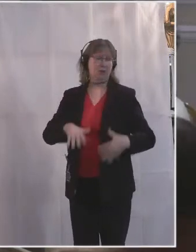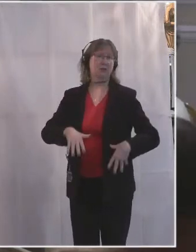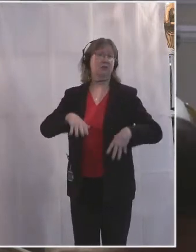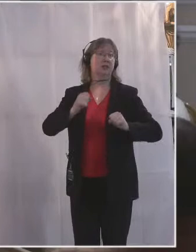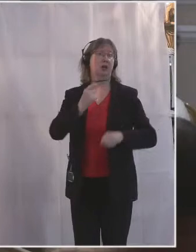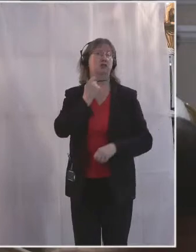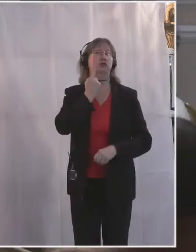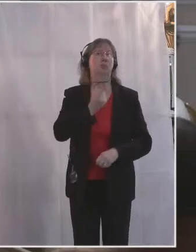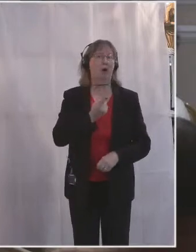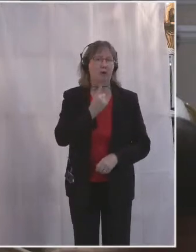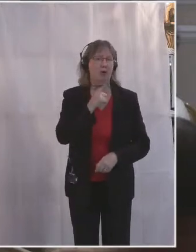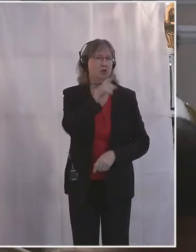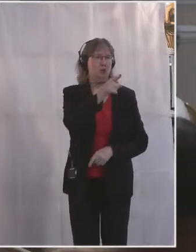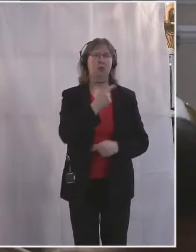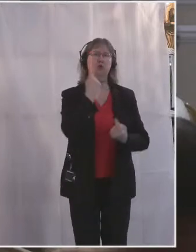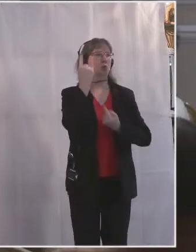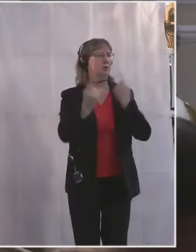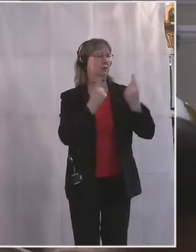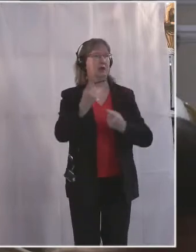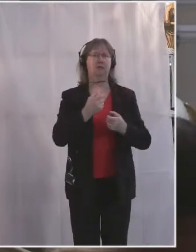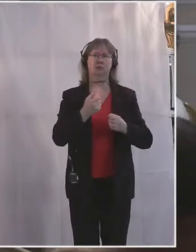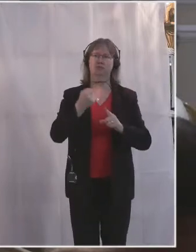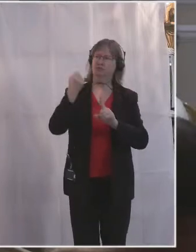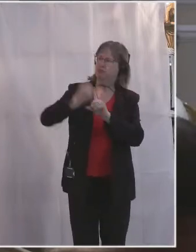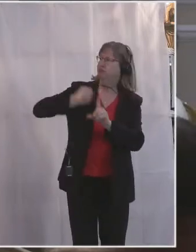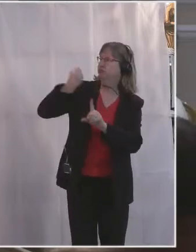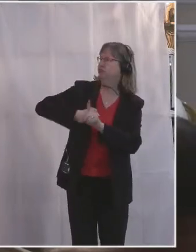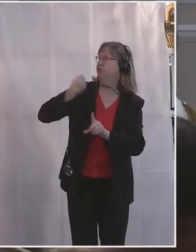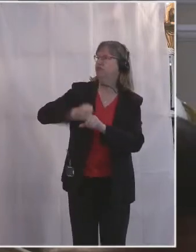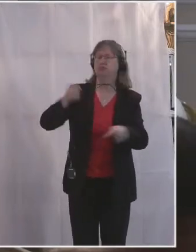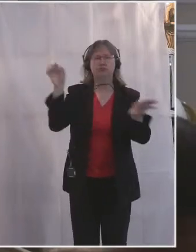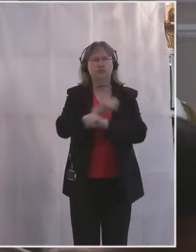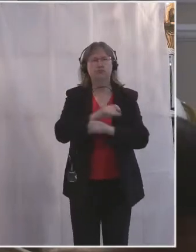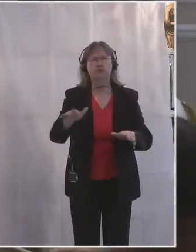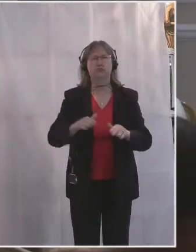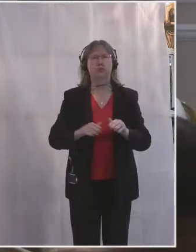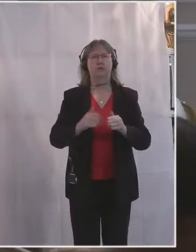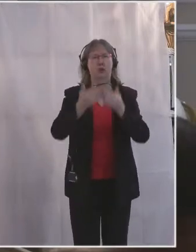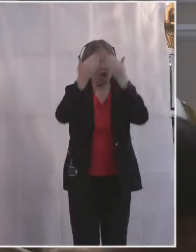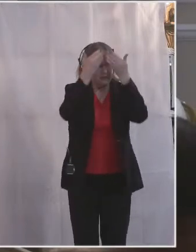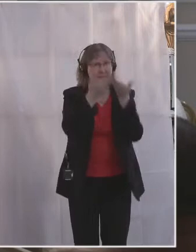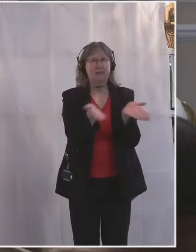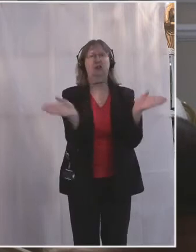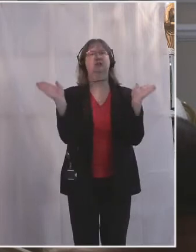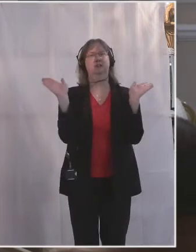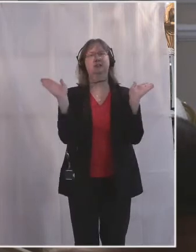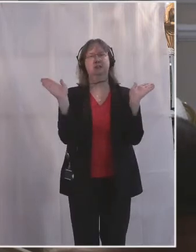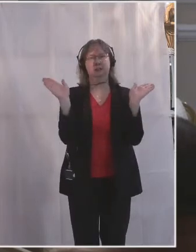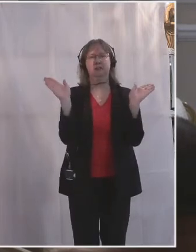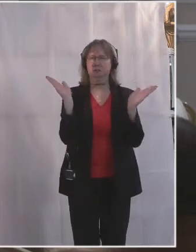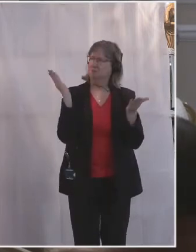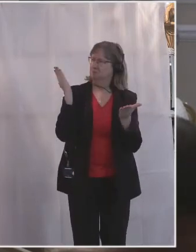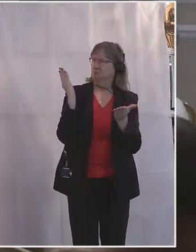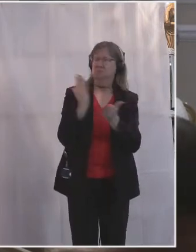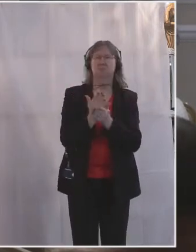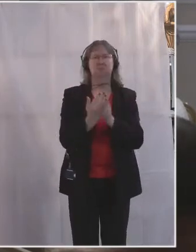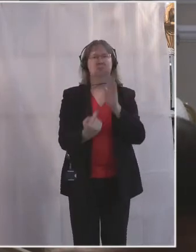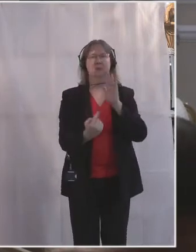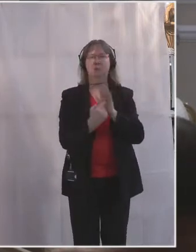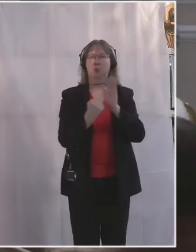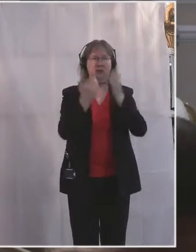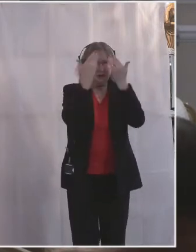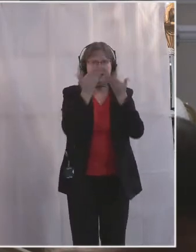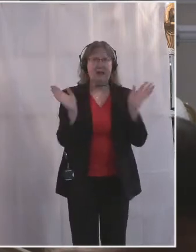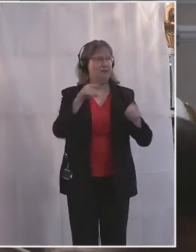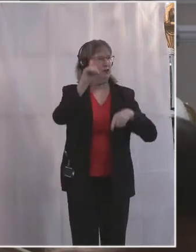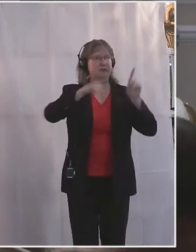us in being ambassadors for diversity from this lens, this very important lens, but also